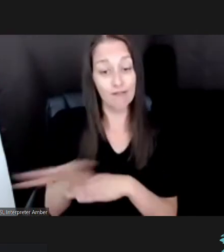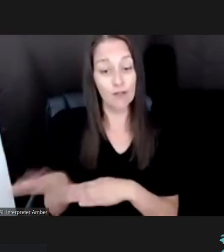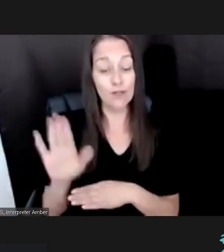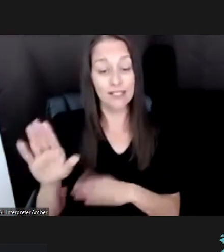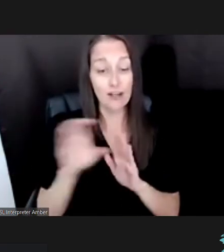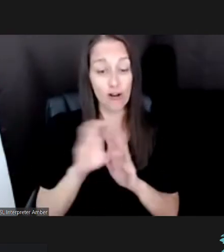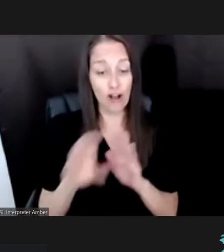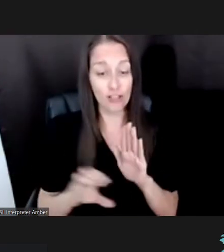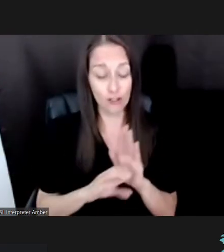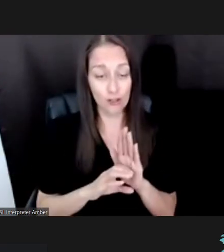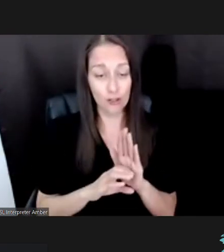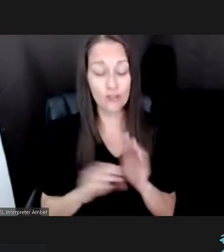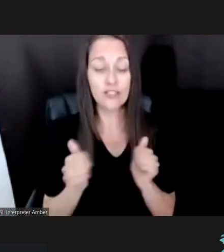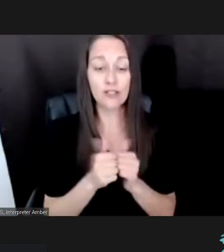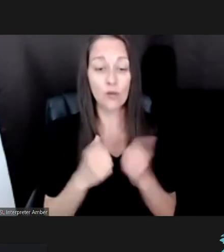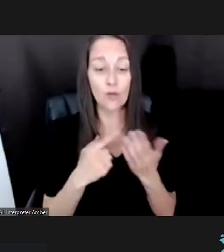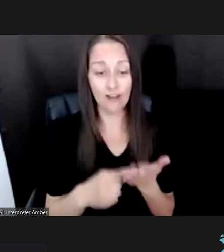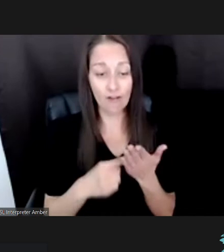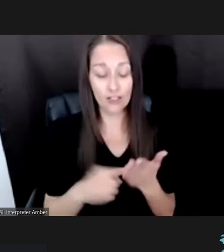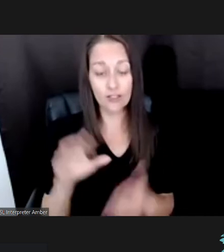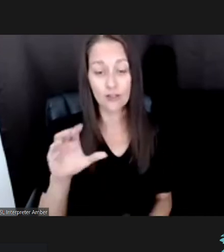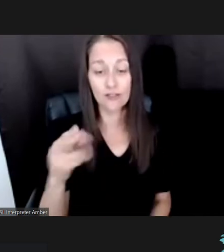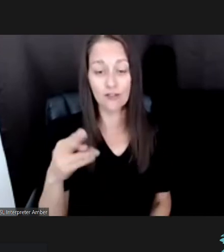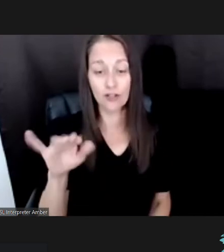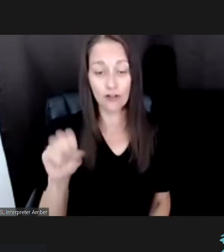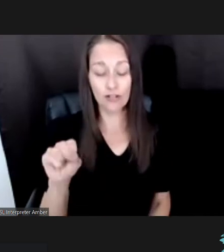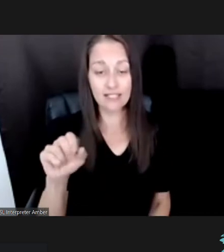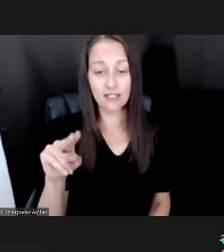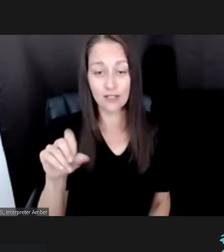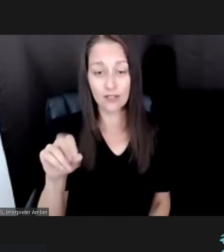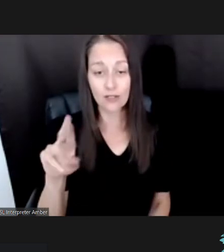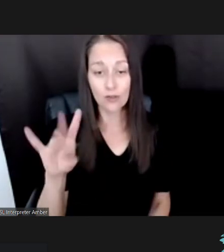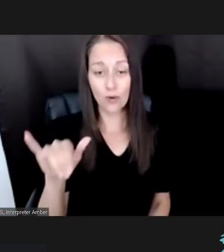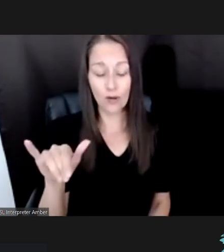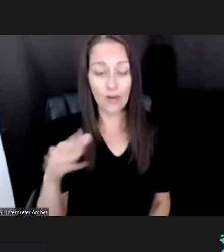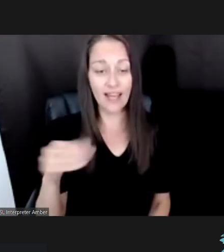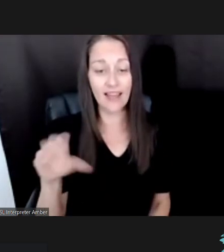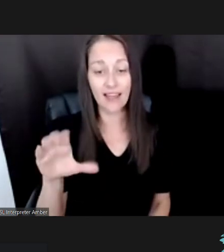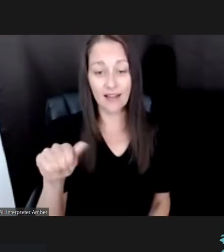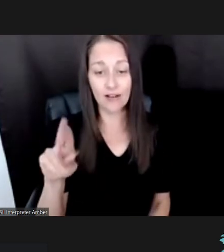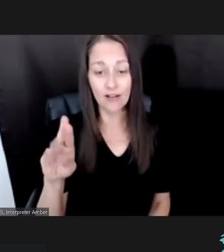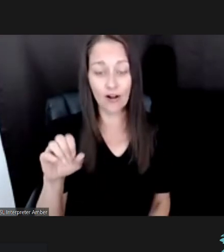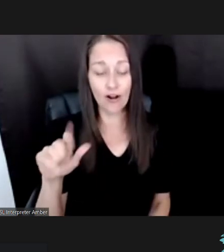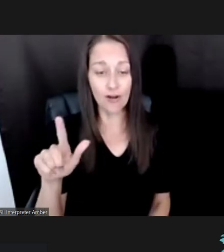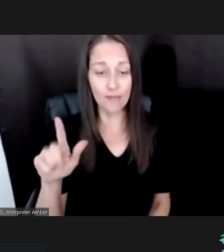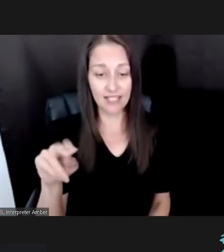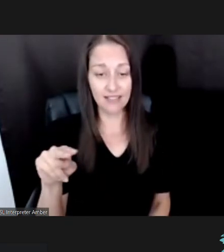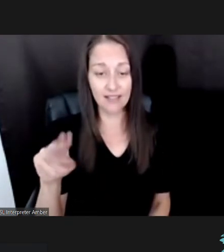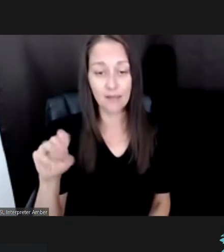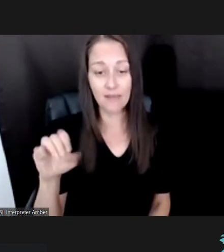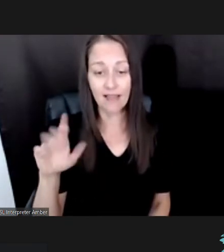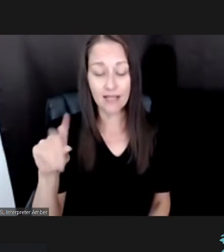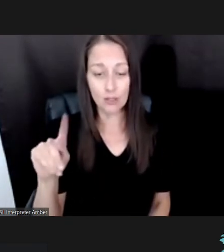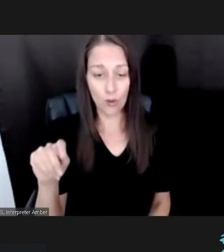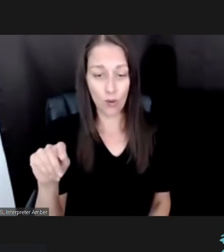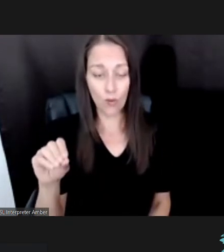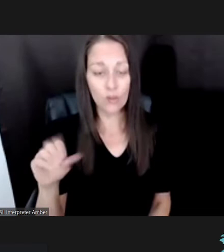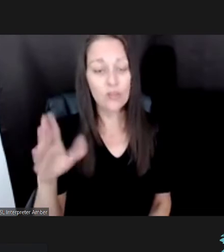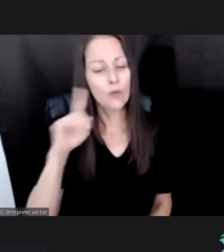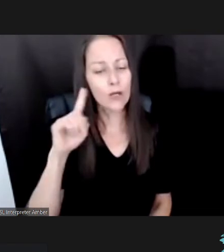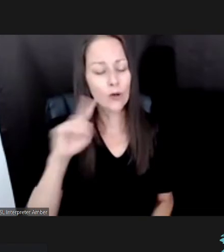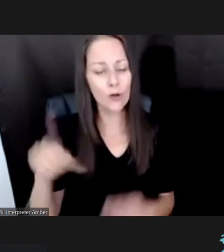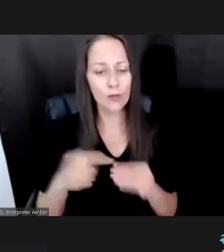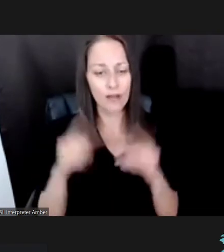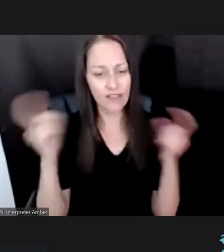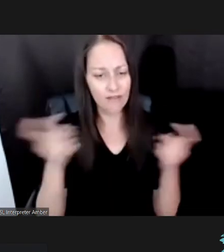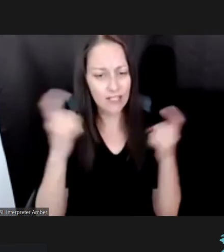Chris Lorway and Marnie Carmelita, we heard about a festival expanding its curatorial voices, collaborations, and opportunities for